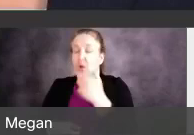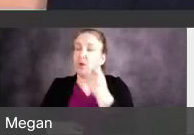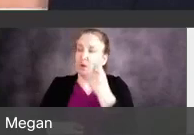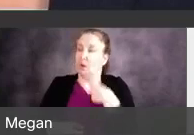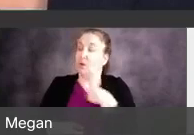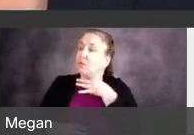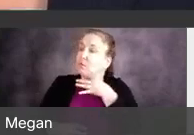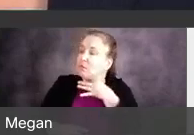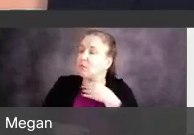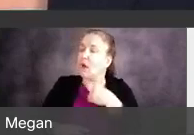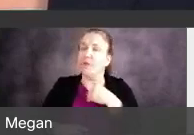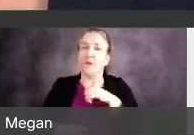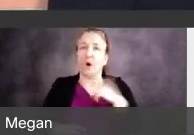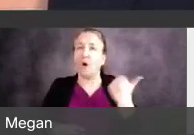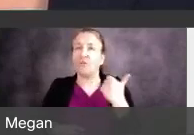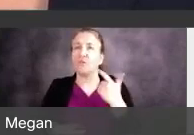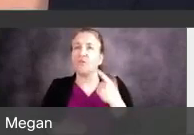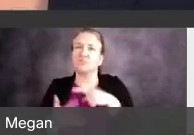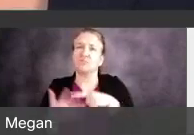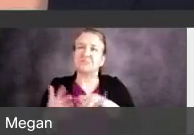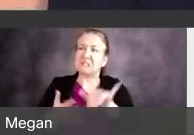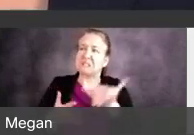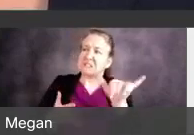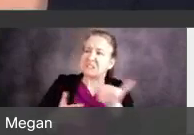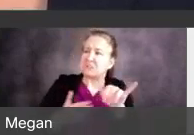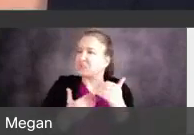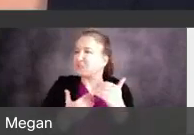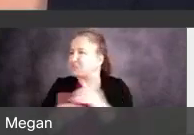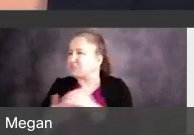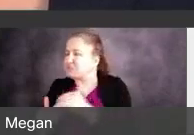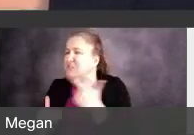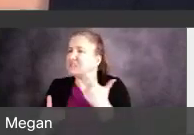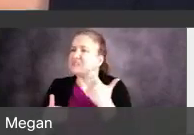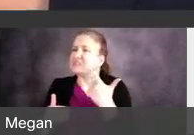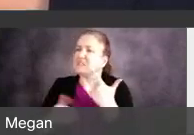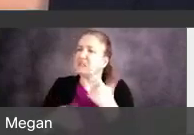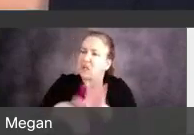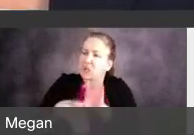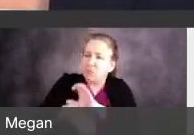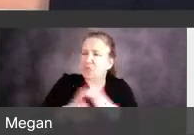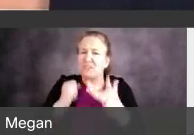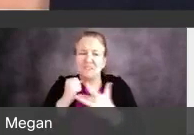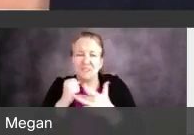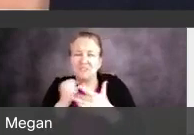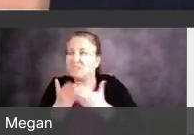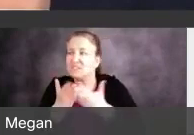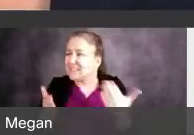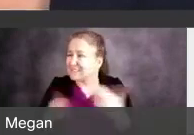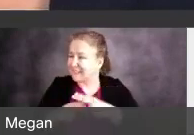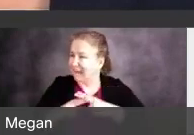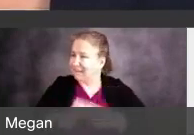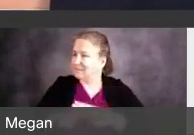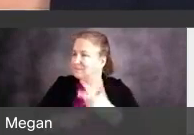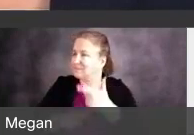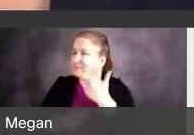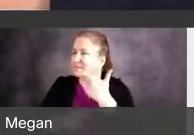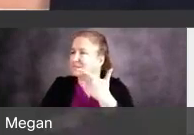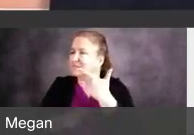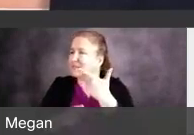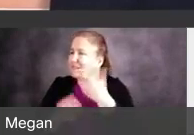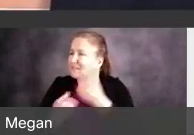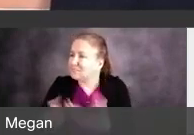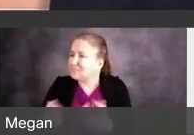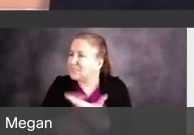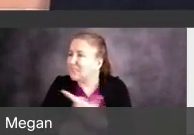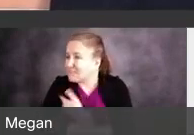if there are any other similar constraining infrastructure or technological factors that are kind of hindering the rollout that